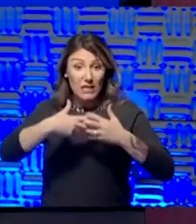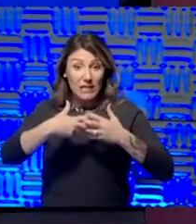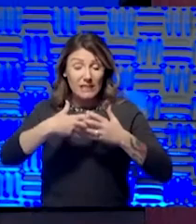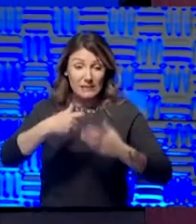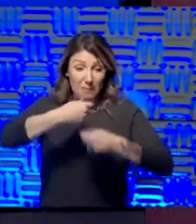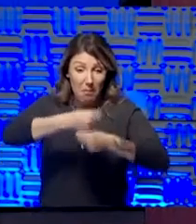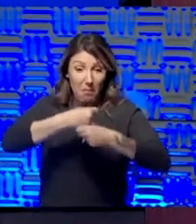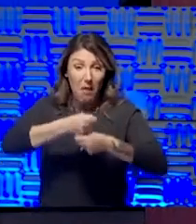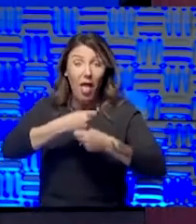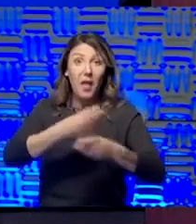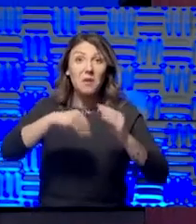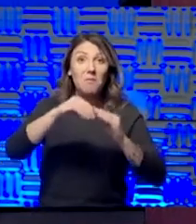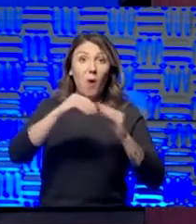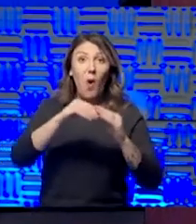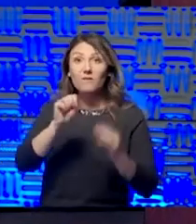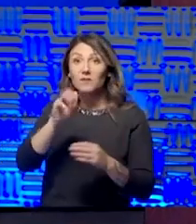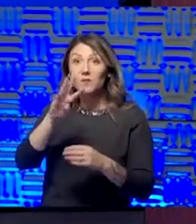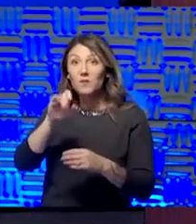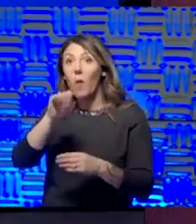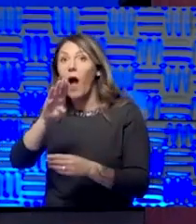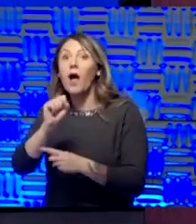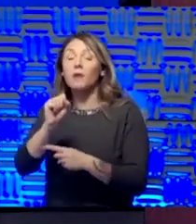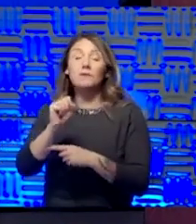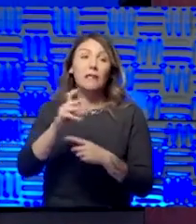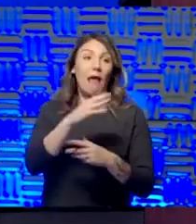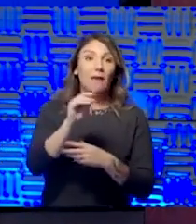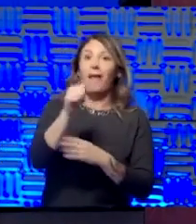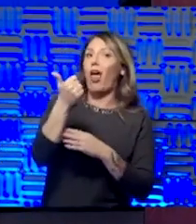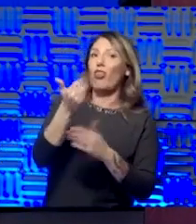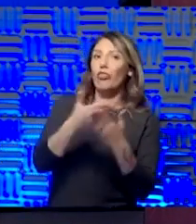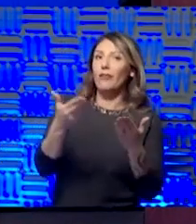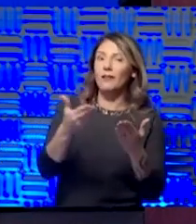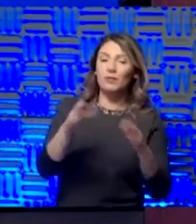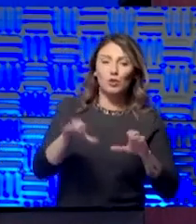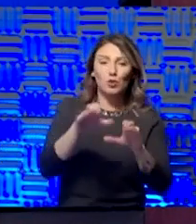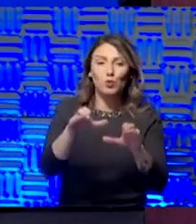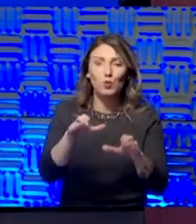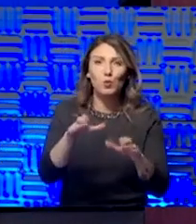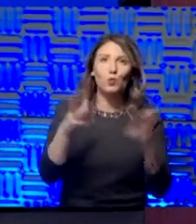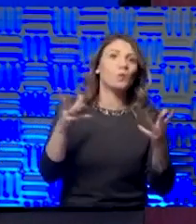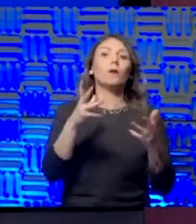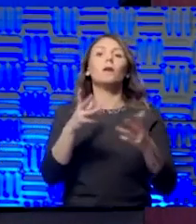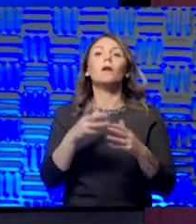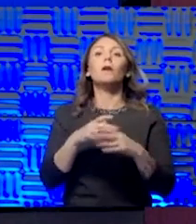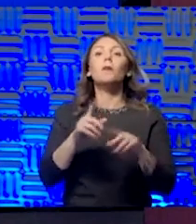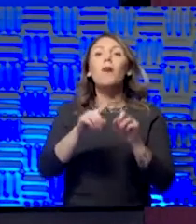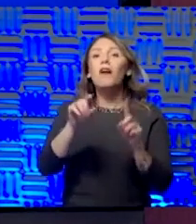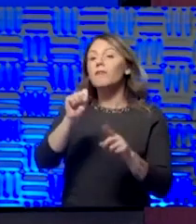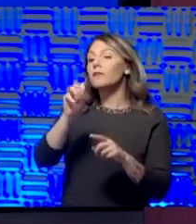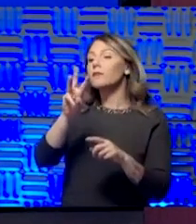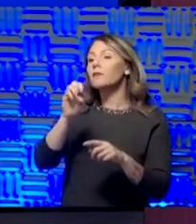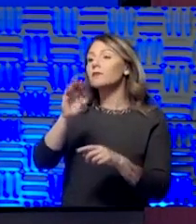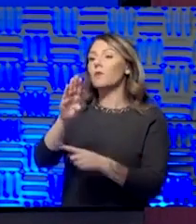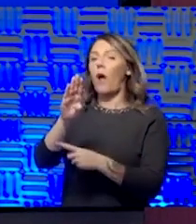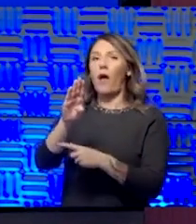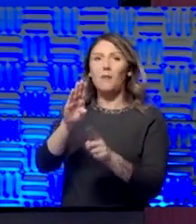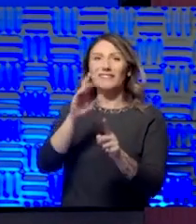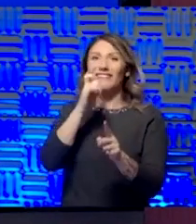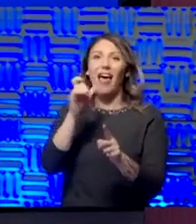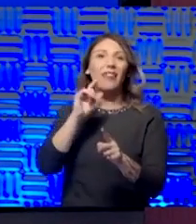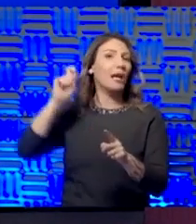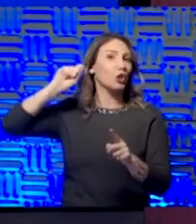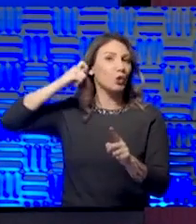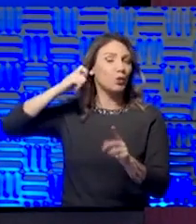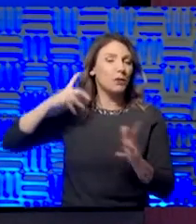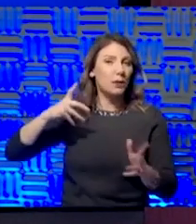And others have been doing all sorts of novel ways to try and do it. But the swab isn't like a Q-tip swab. It's a biologic swab. It's designed